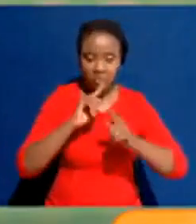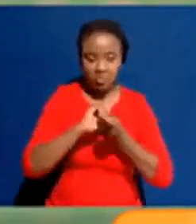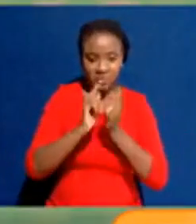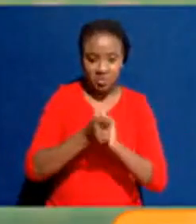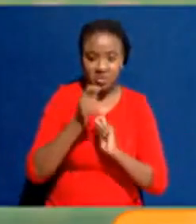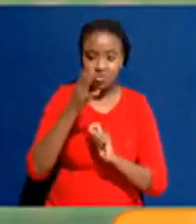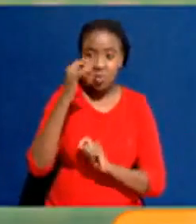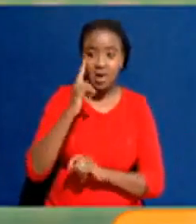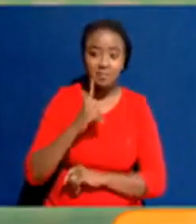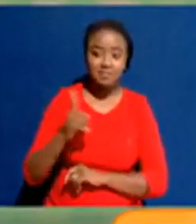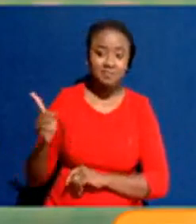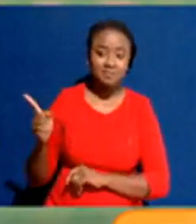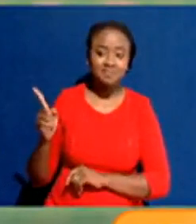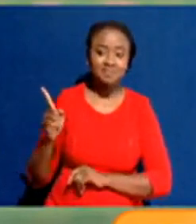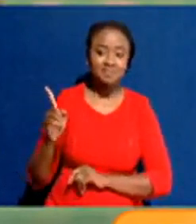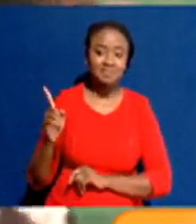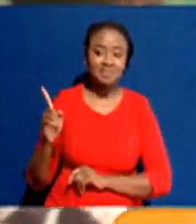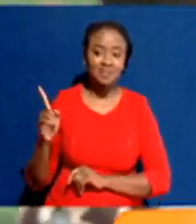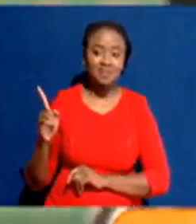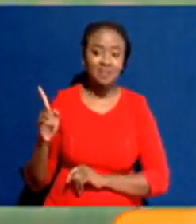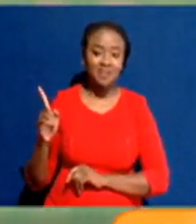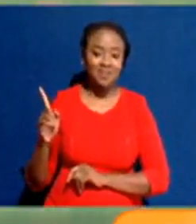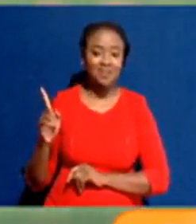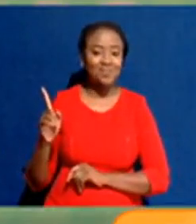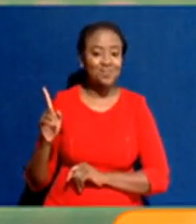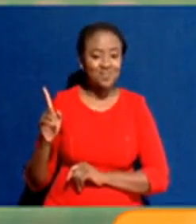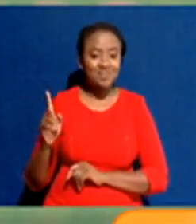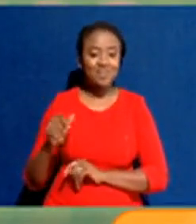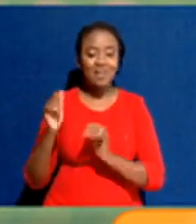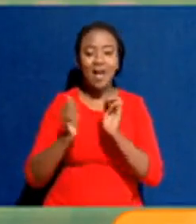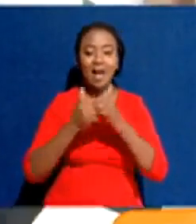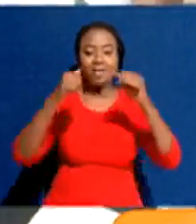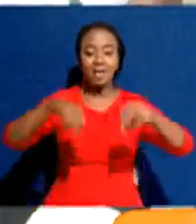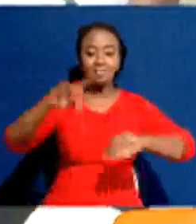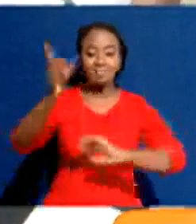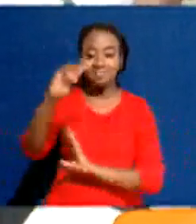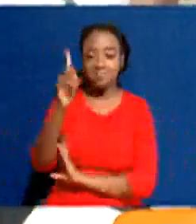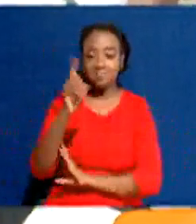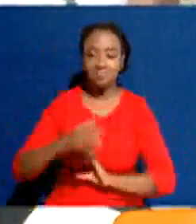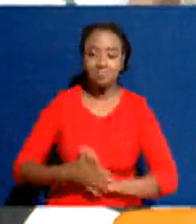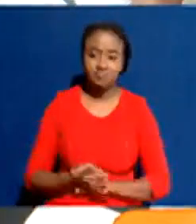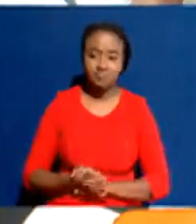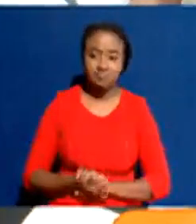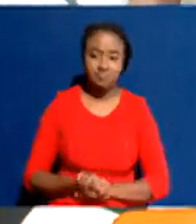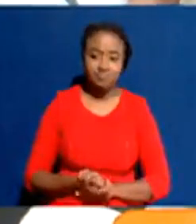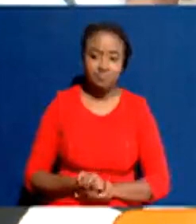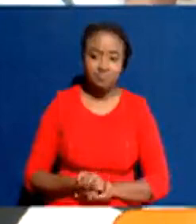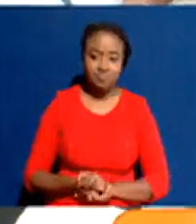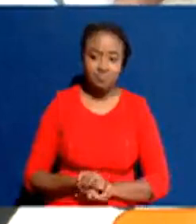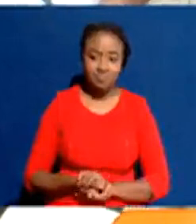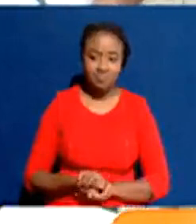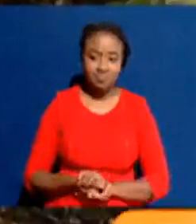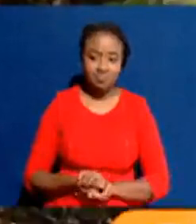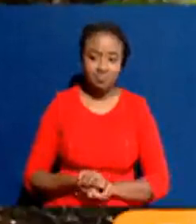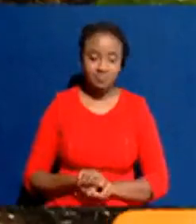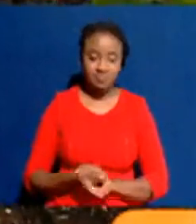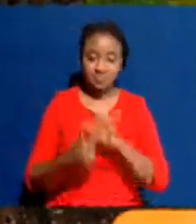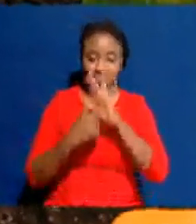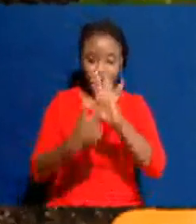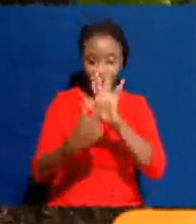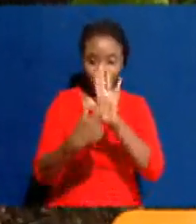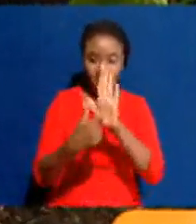country hosted its inaugural National Cassava Conference in Nairobi. Among the exhibitors that caught the attention